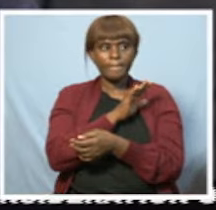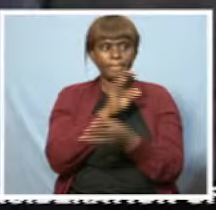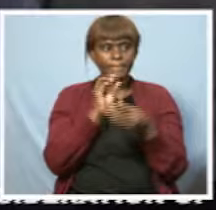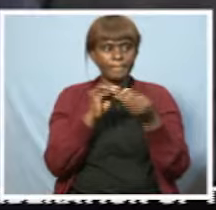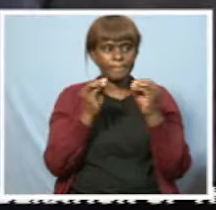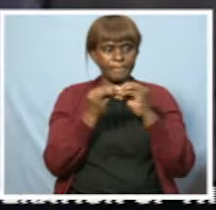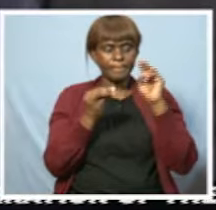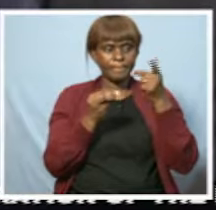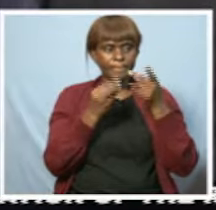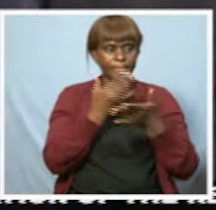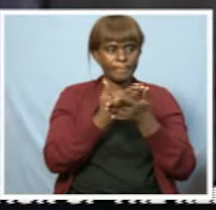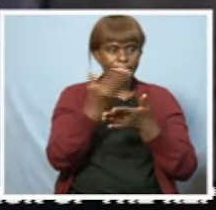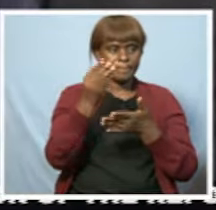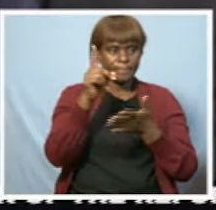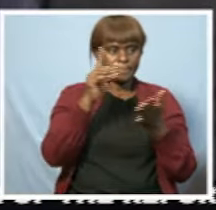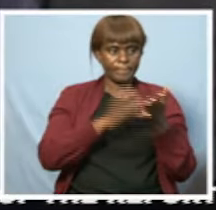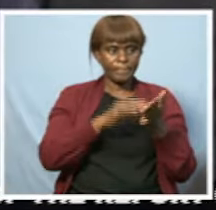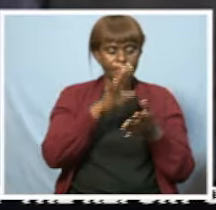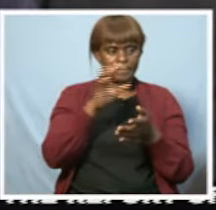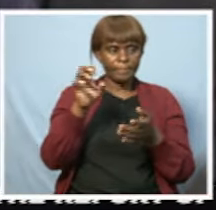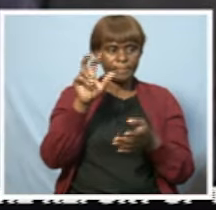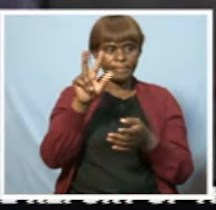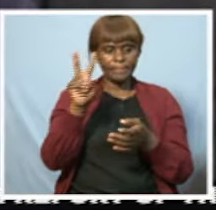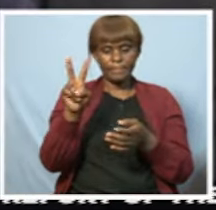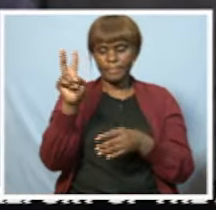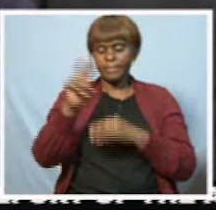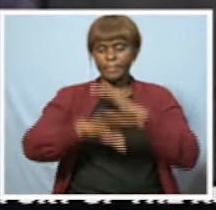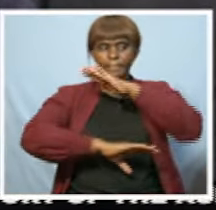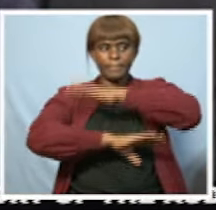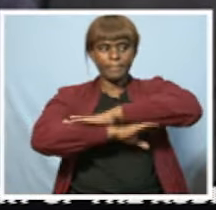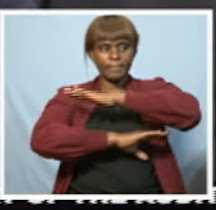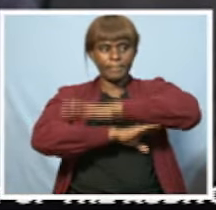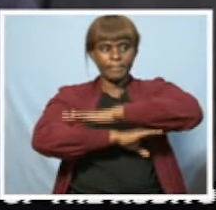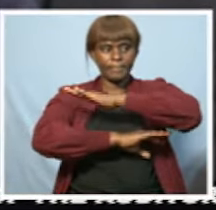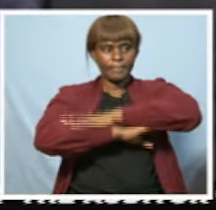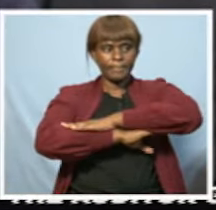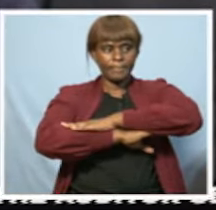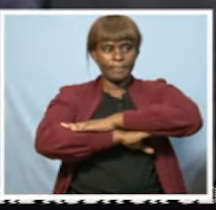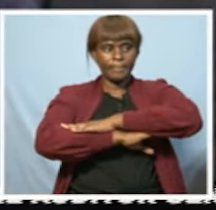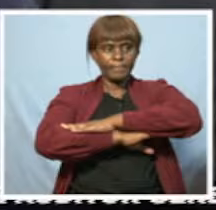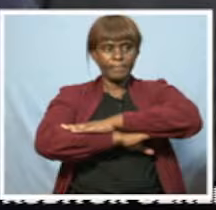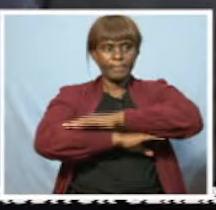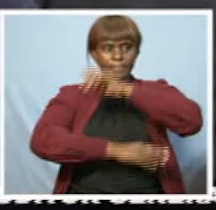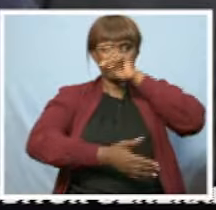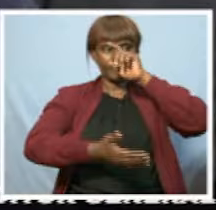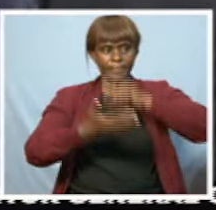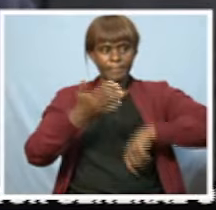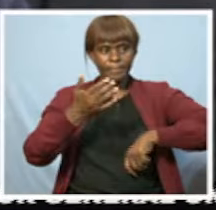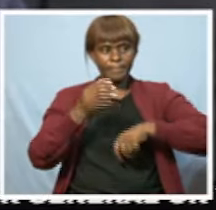Number 2, procurement of 1,532 desks worth